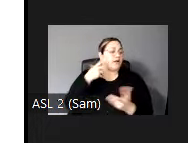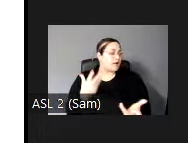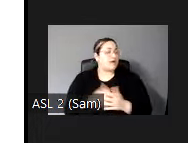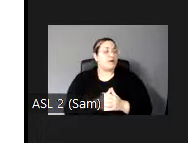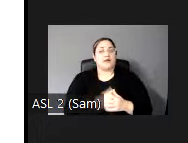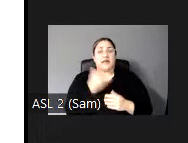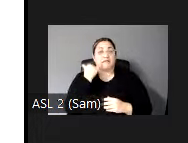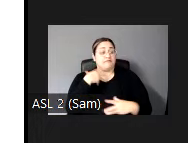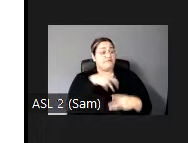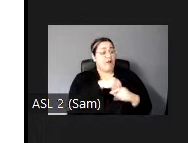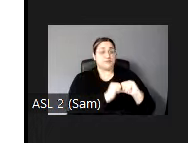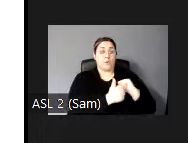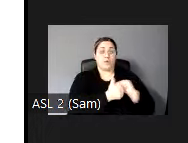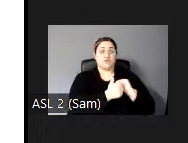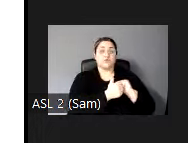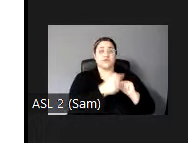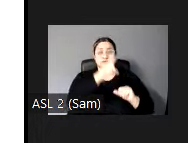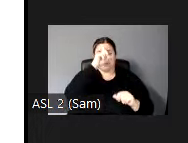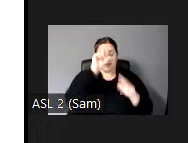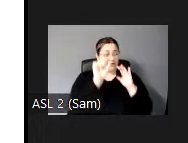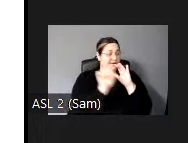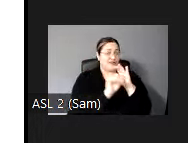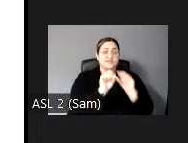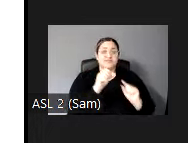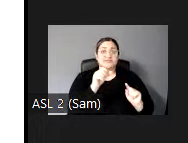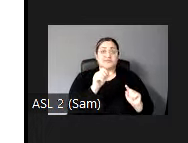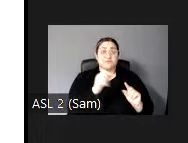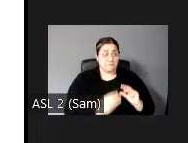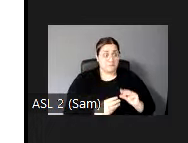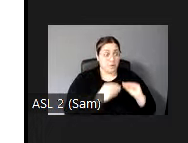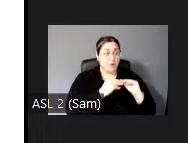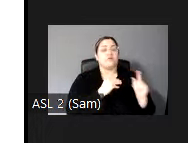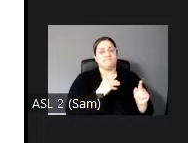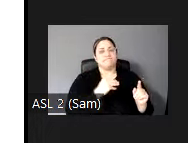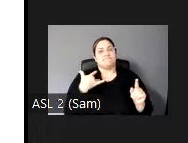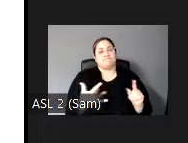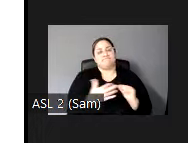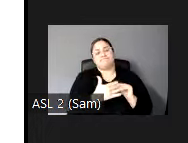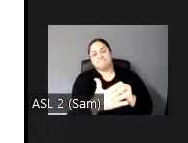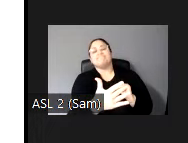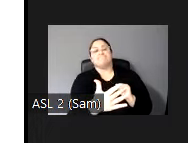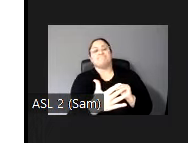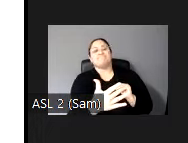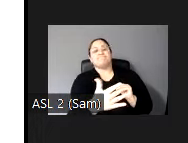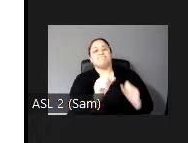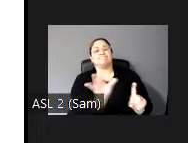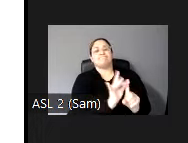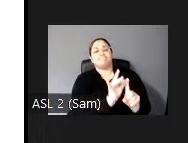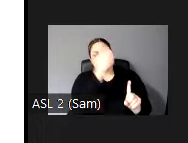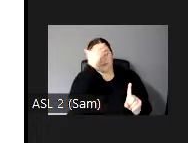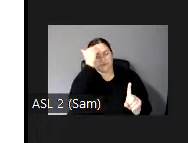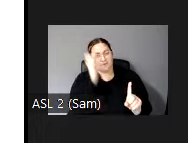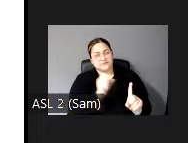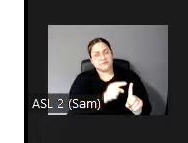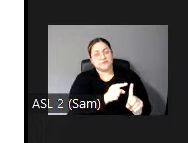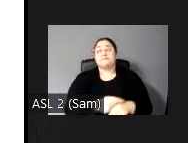you've had. So football players, hockey players seem to have a higher risk of dementia. Use of alcohol, weight, all of those